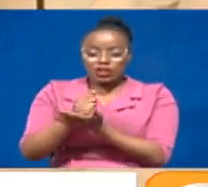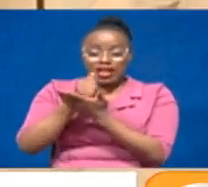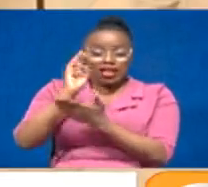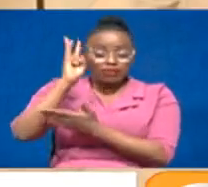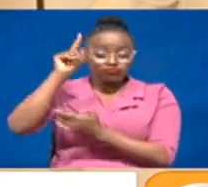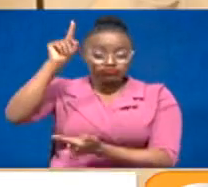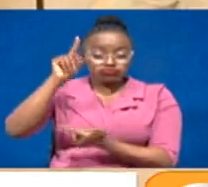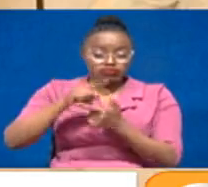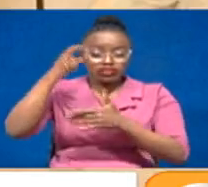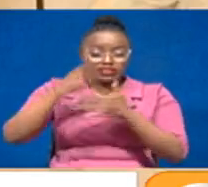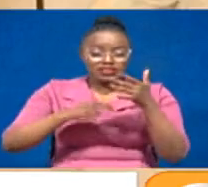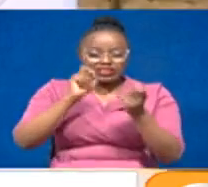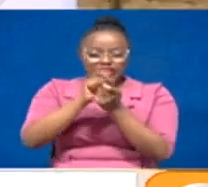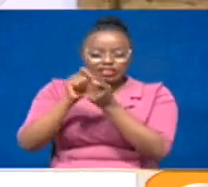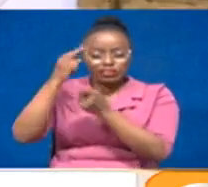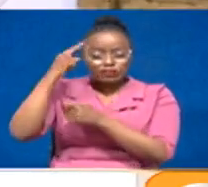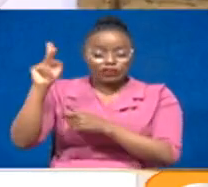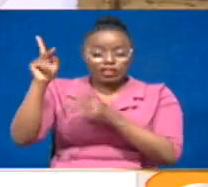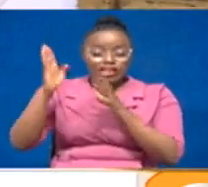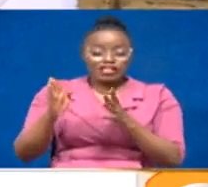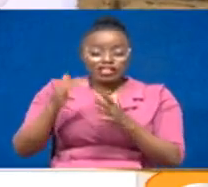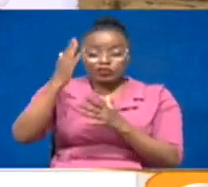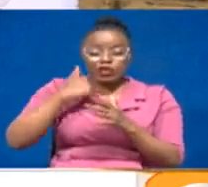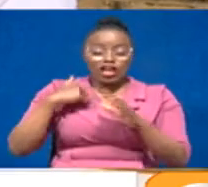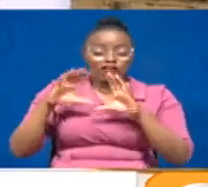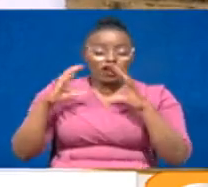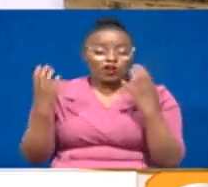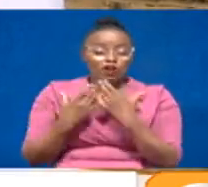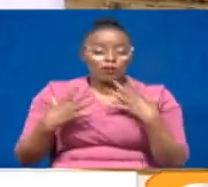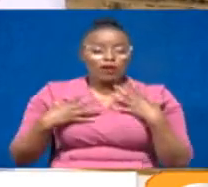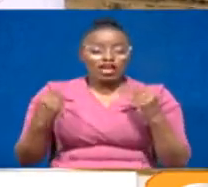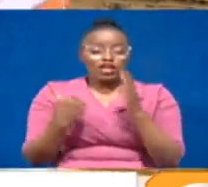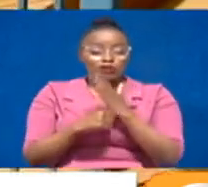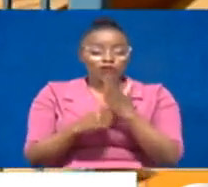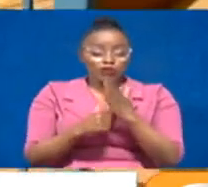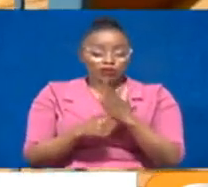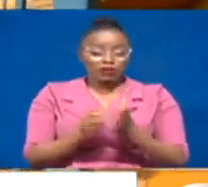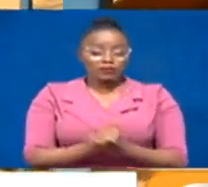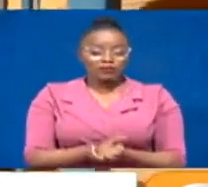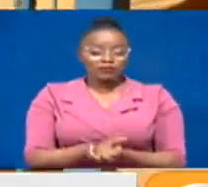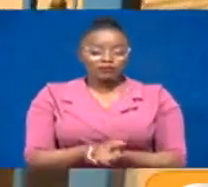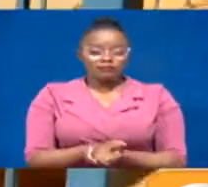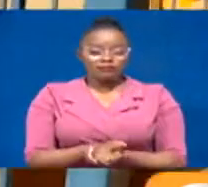reduce testing costs for Kenyans, given that it still remains a global health issue. Raquel Muigai, Citizen TV.